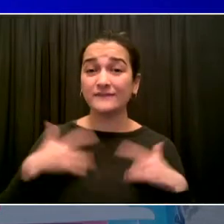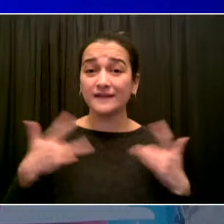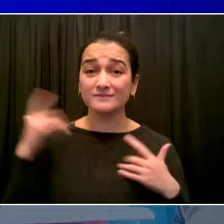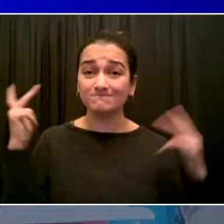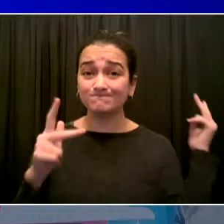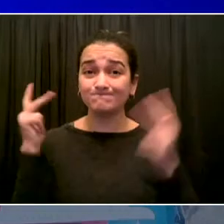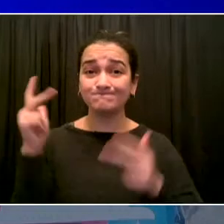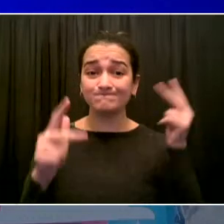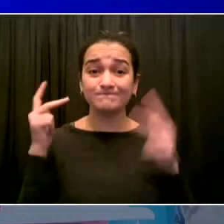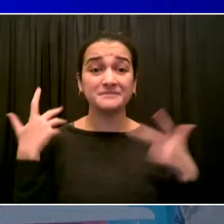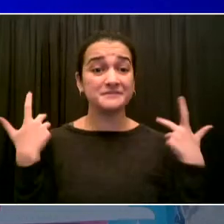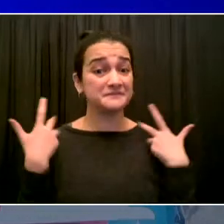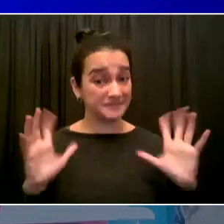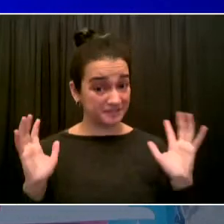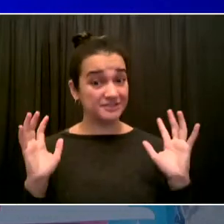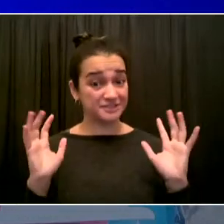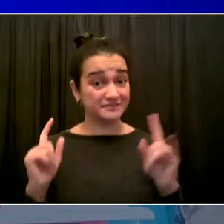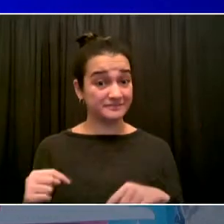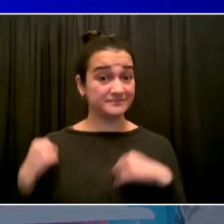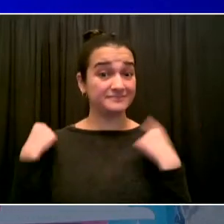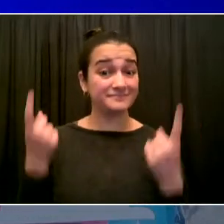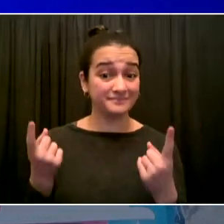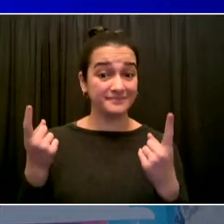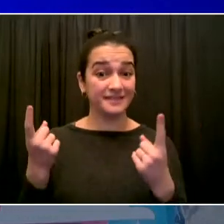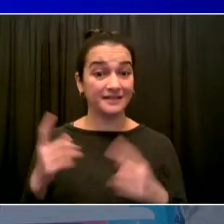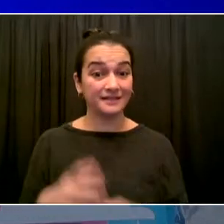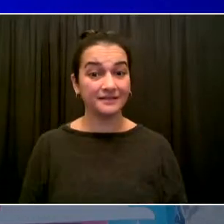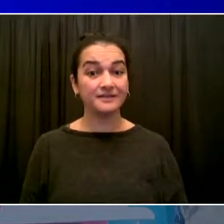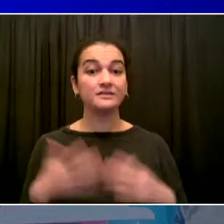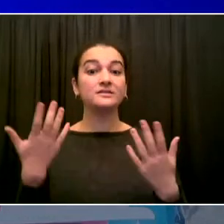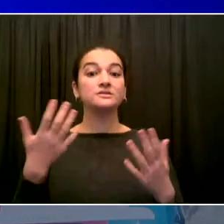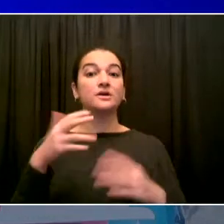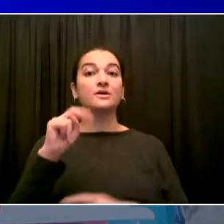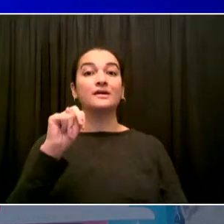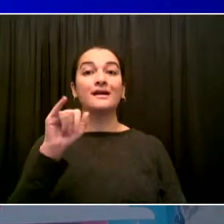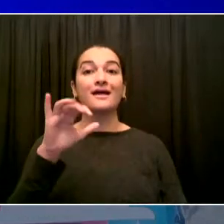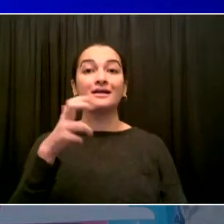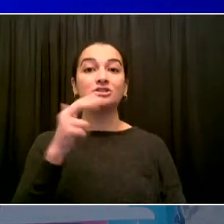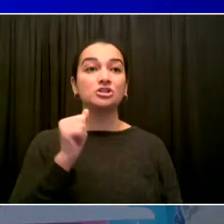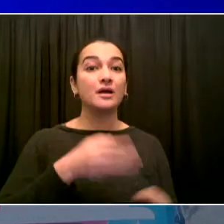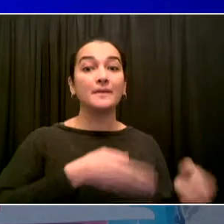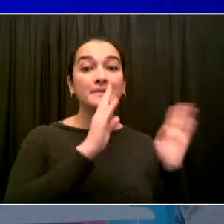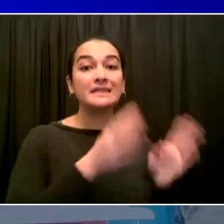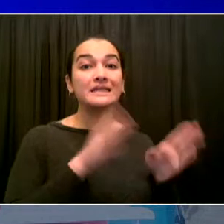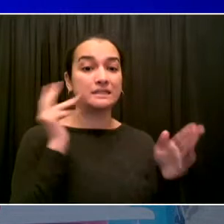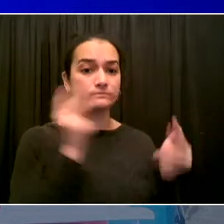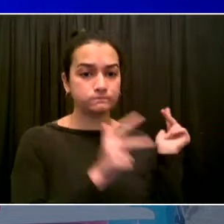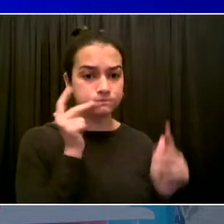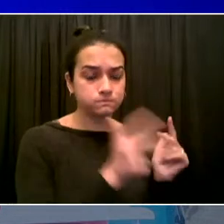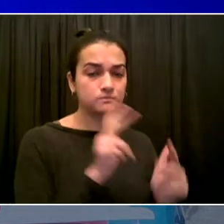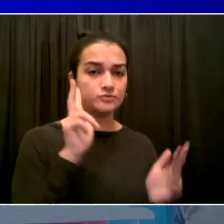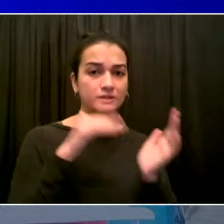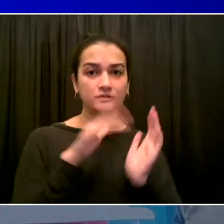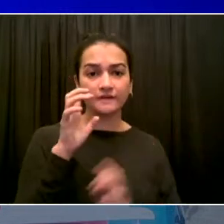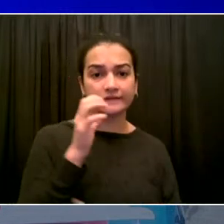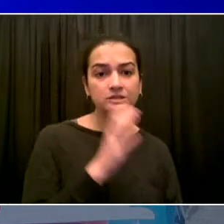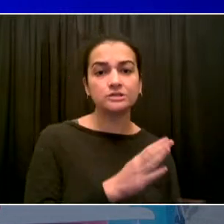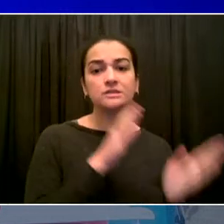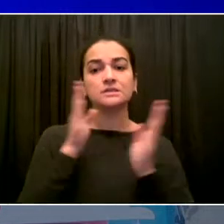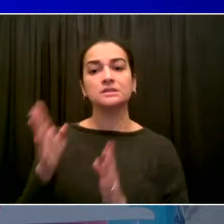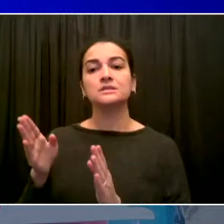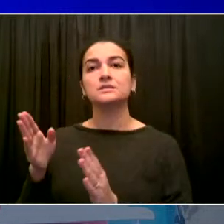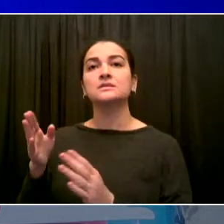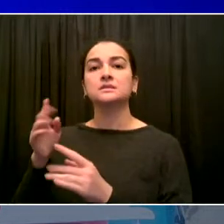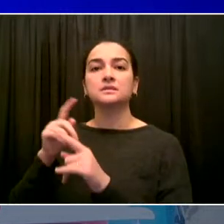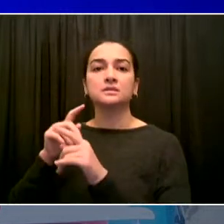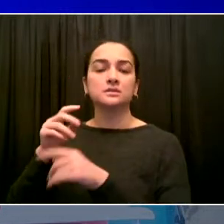people in public housing. We've done a lot with houses of worship, 1,500 events with houses of worship, going where the people are, bringing them in. It's really